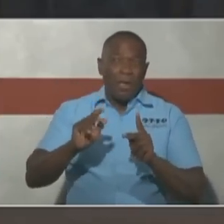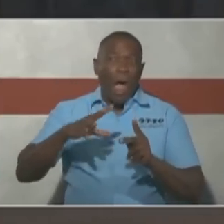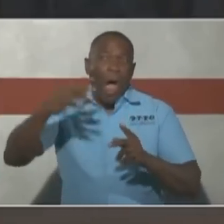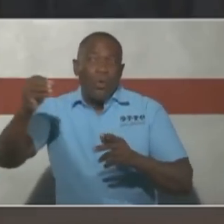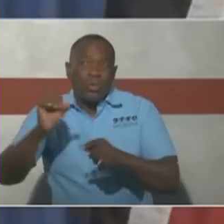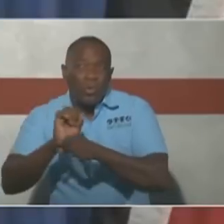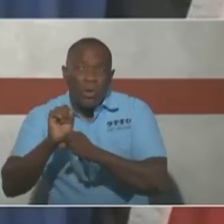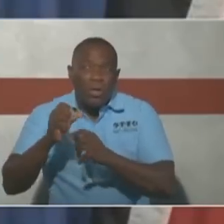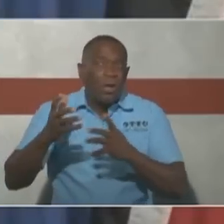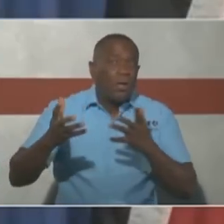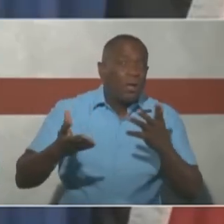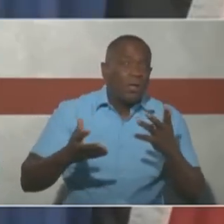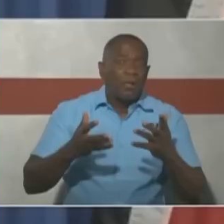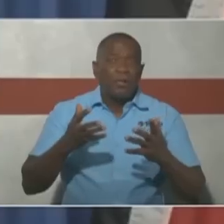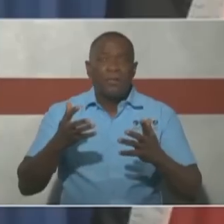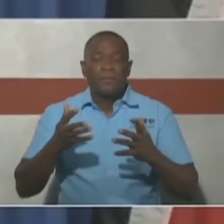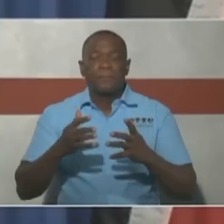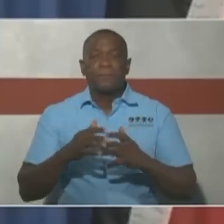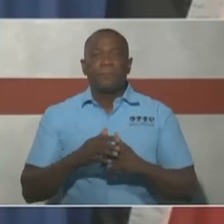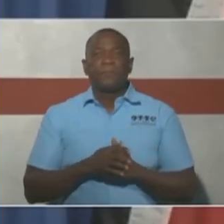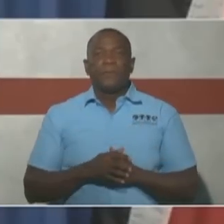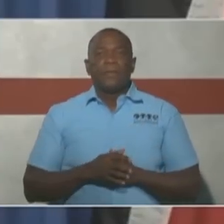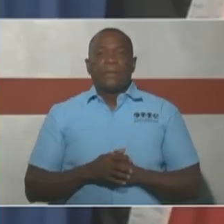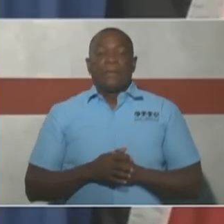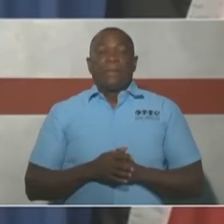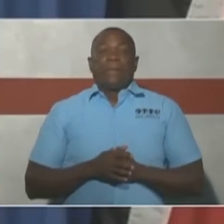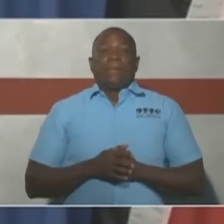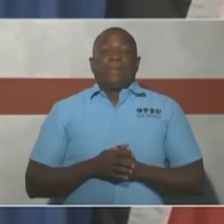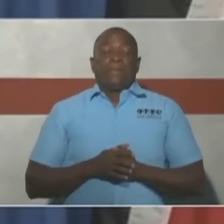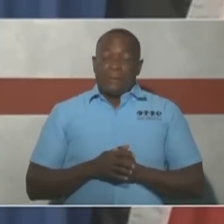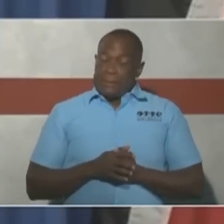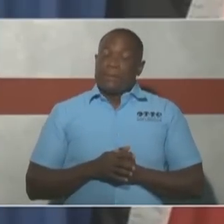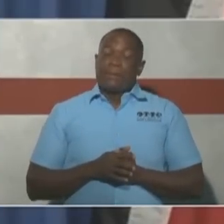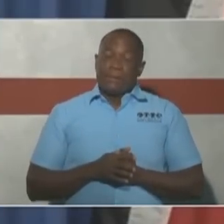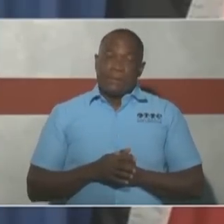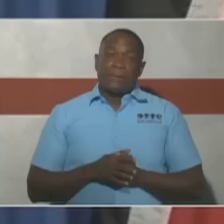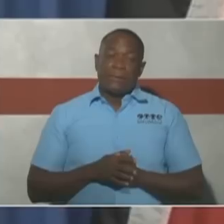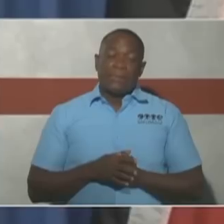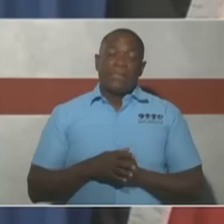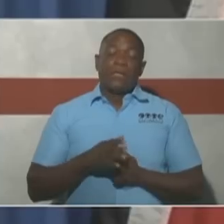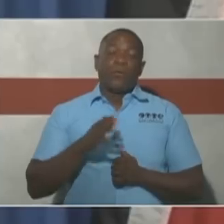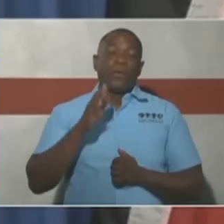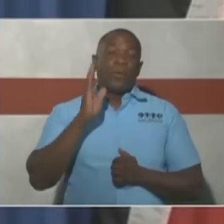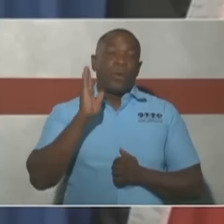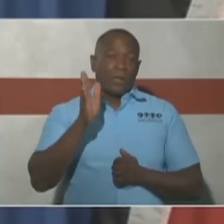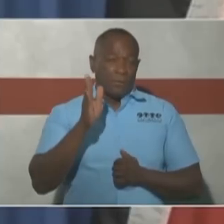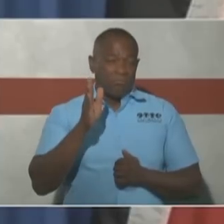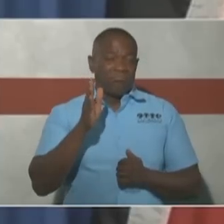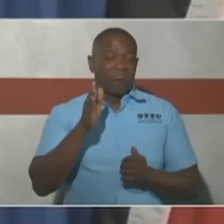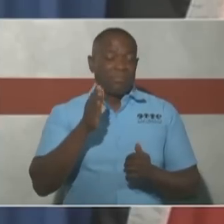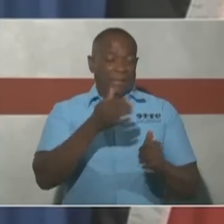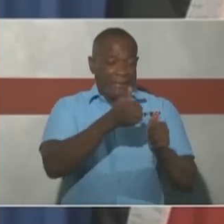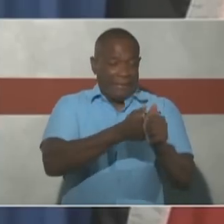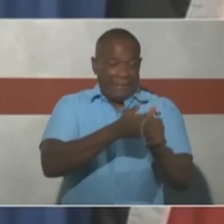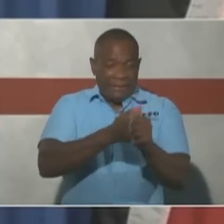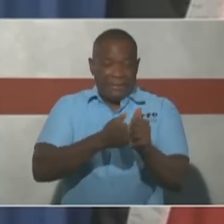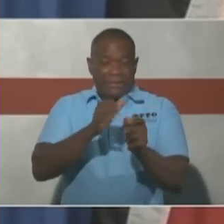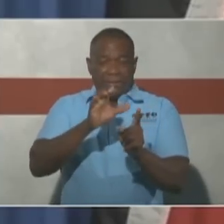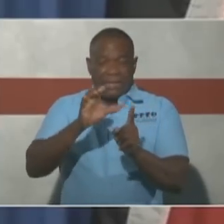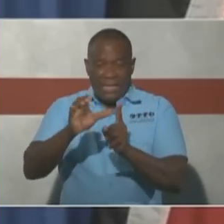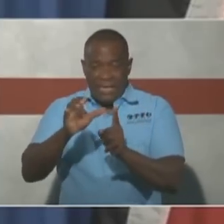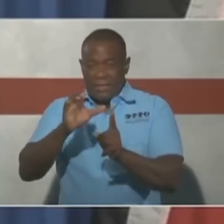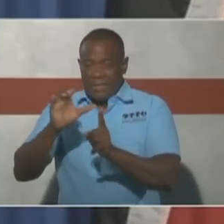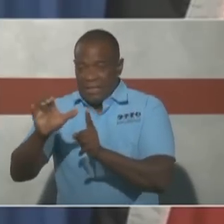said, in the context of going forward, would the government be advancing or continuing to look at the